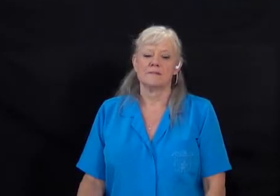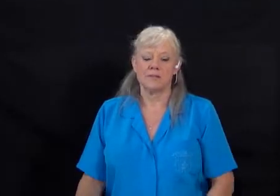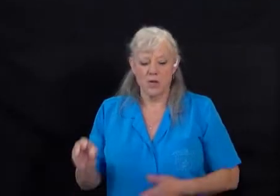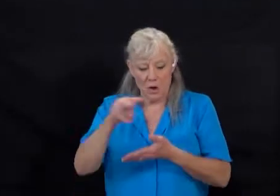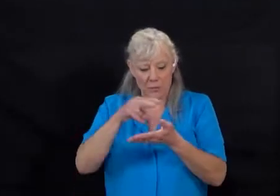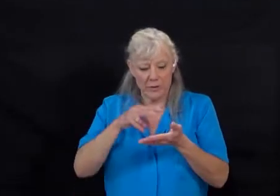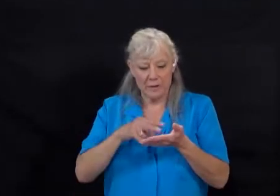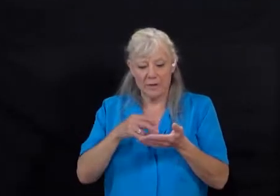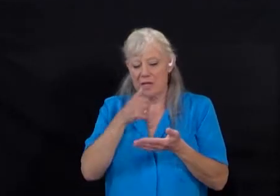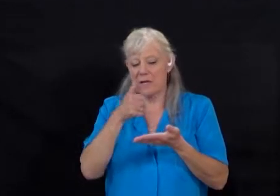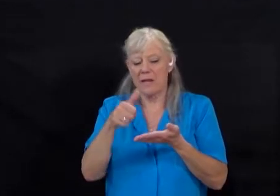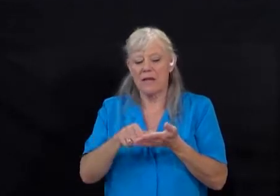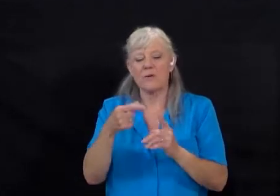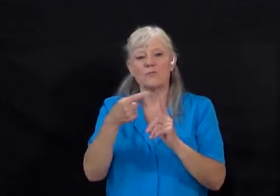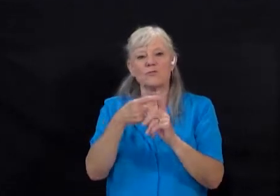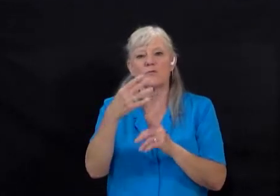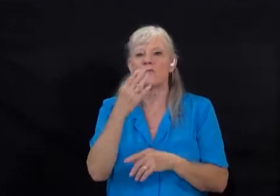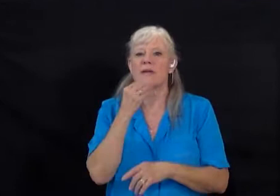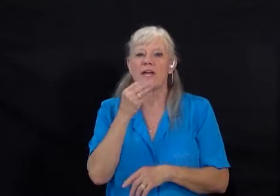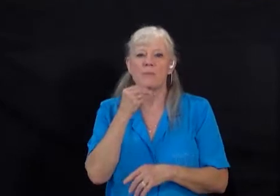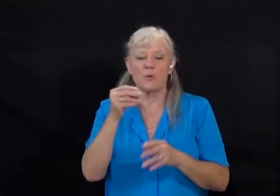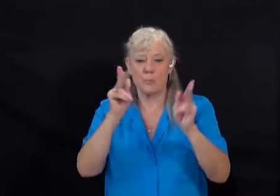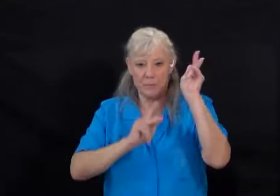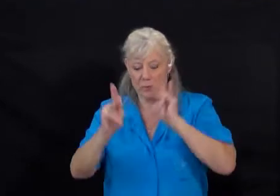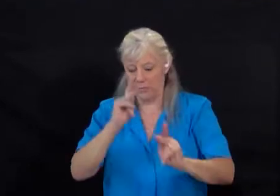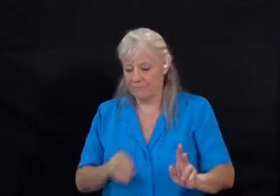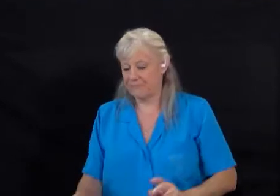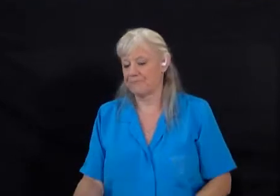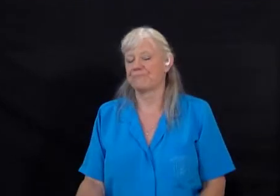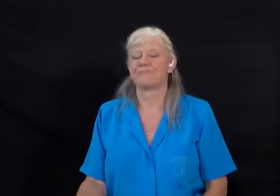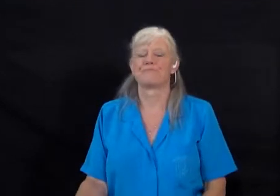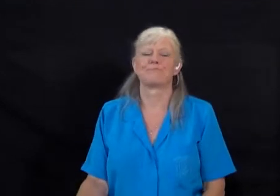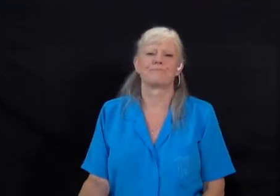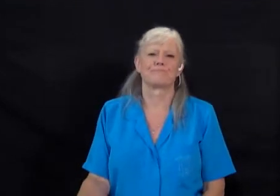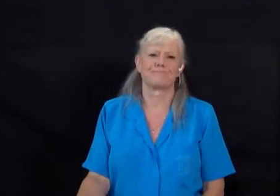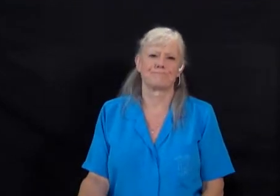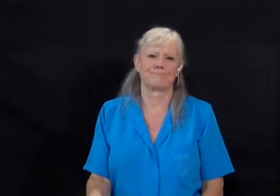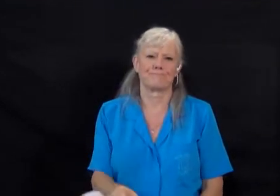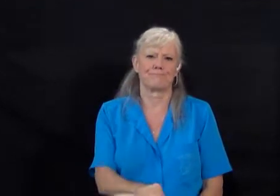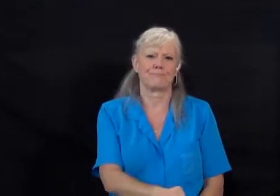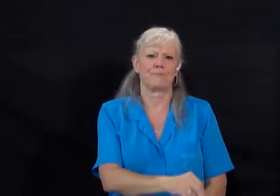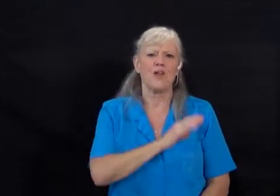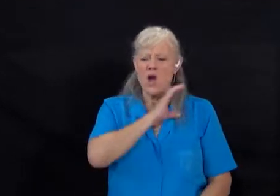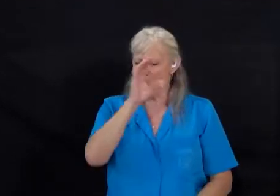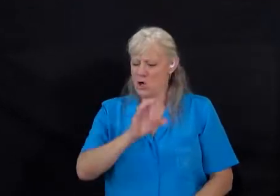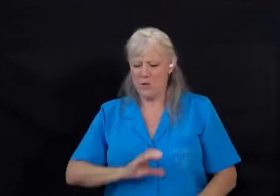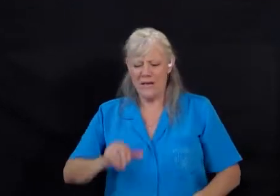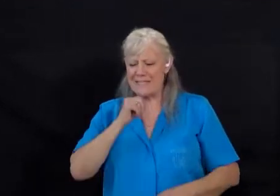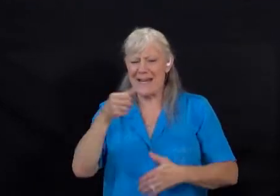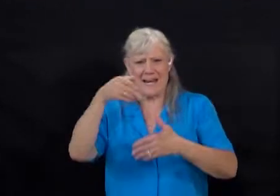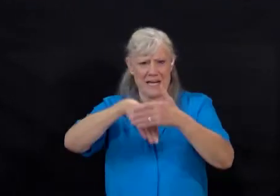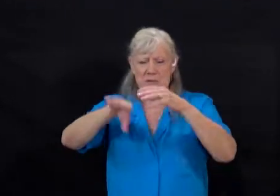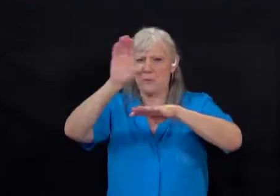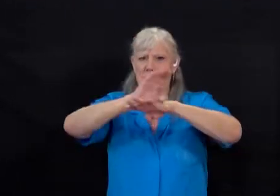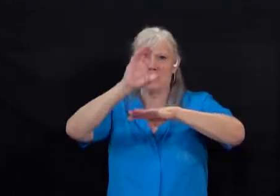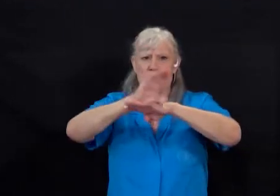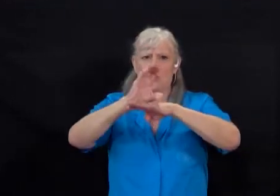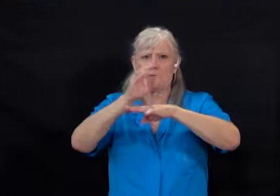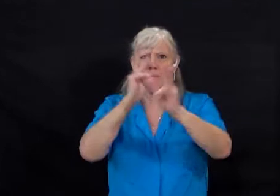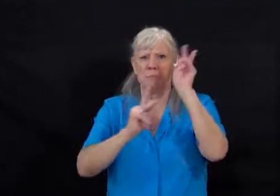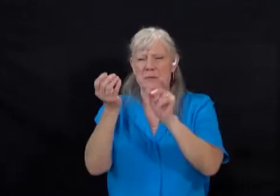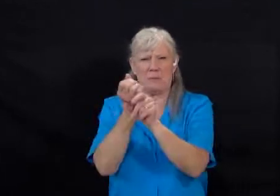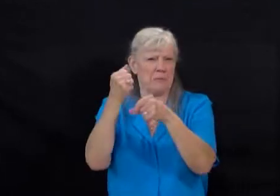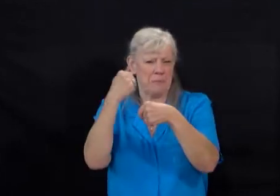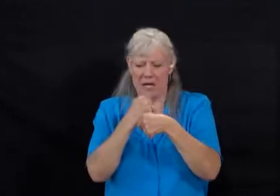A reading from the letter to the Hebrews. Christ did not enter into a sanctuary made by hands, a copy of the true